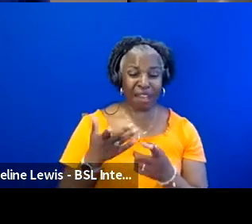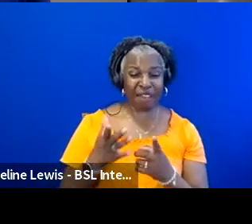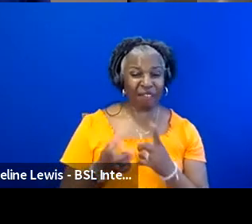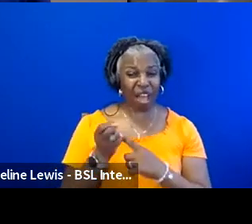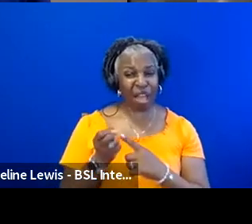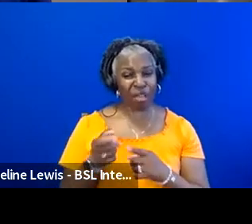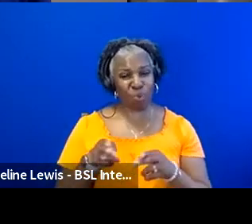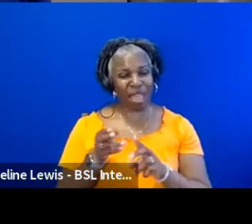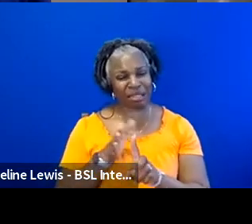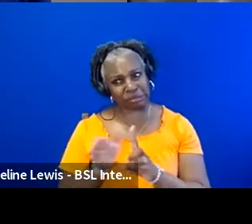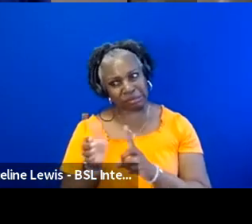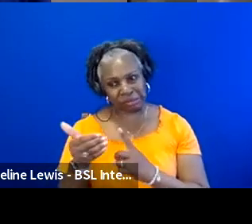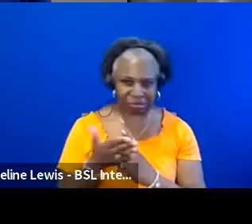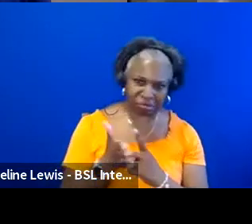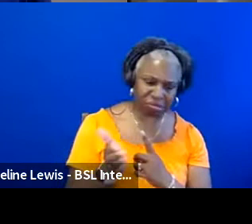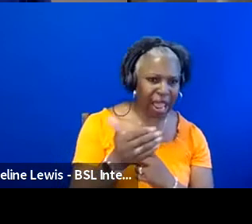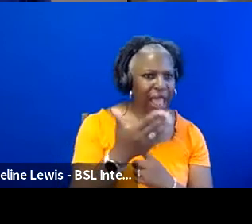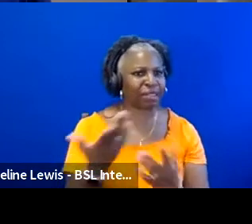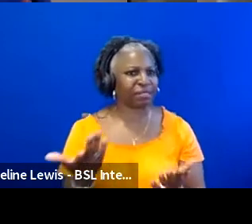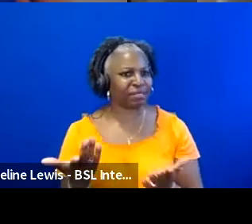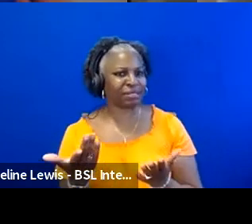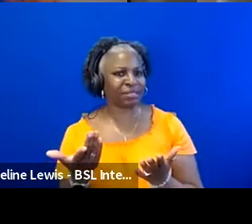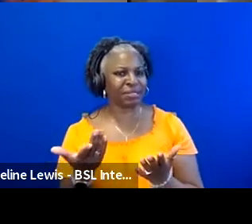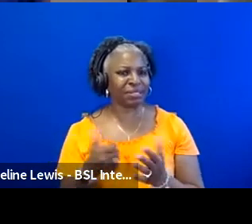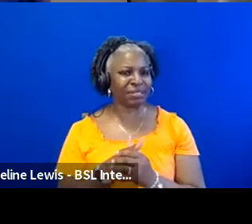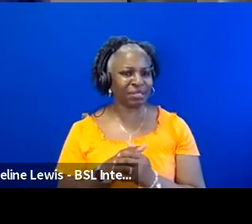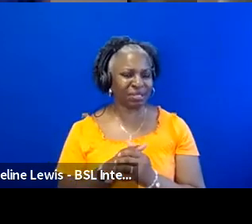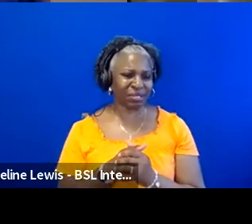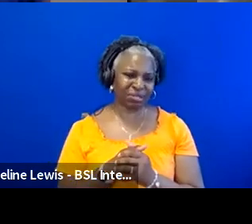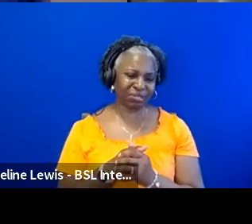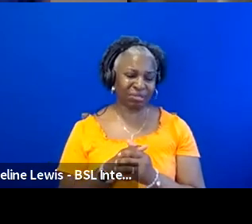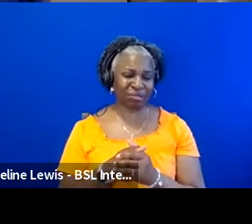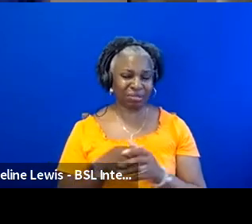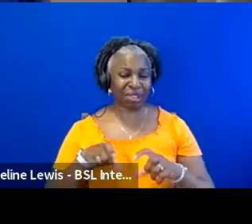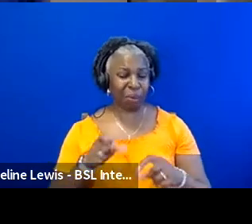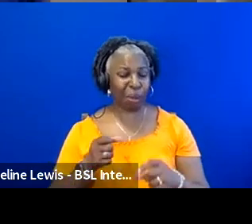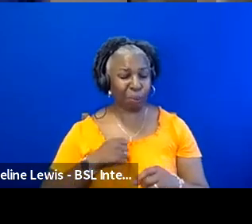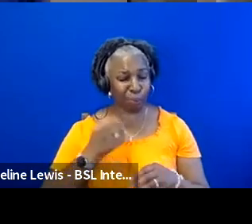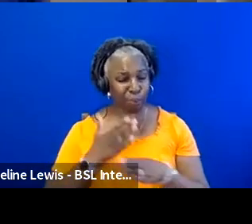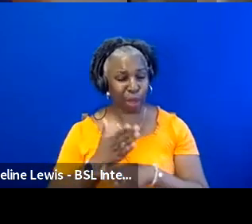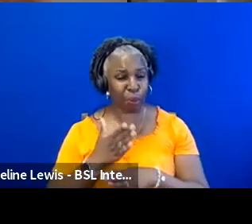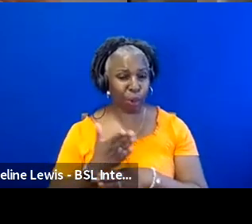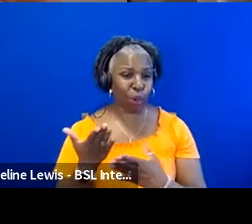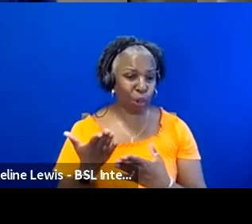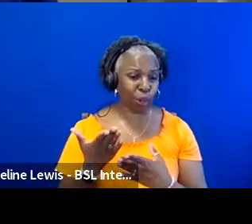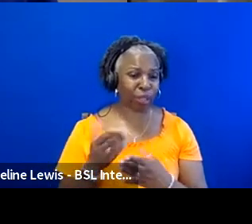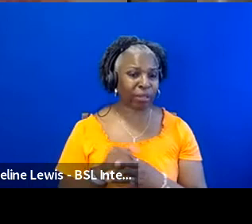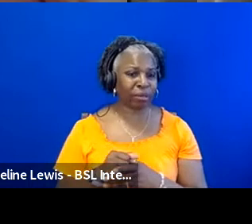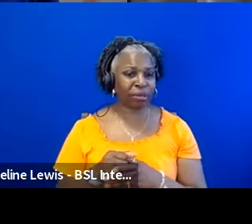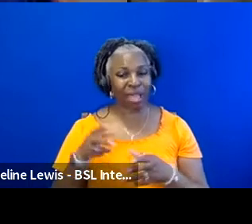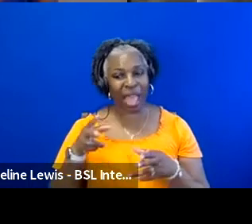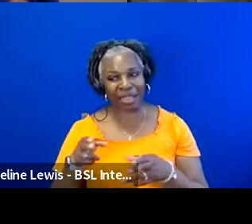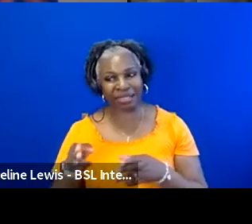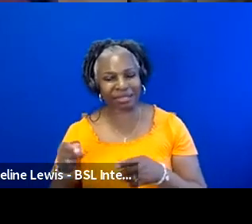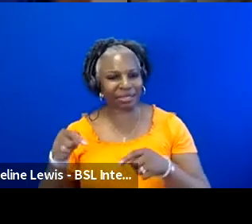way to still working. So maybe editors here